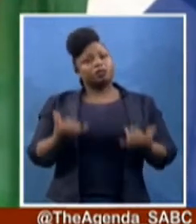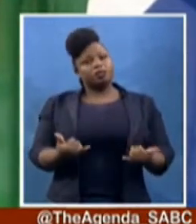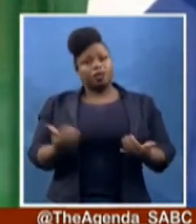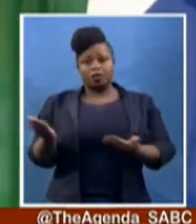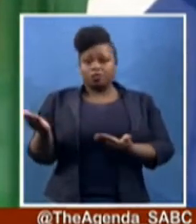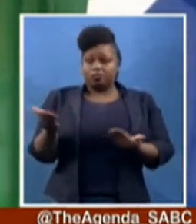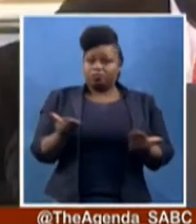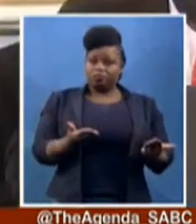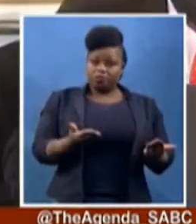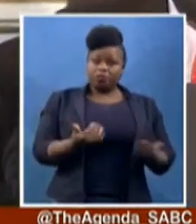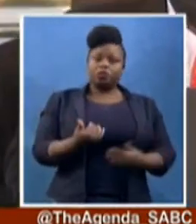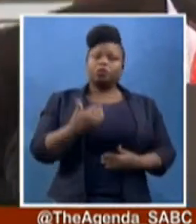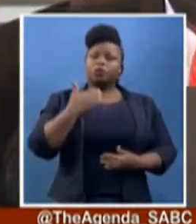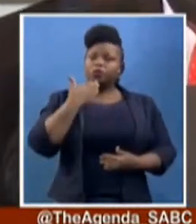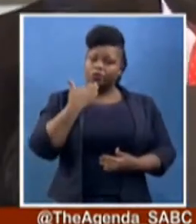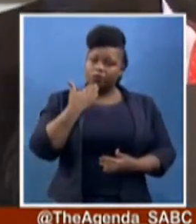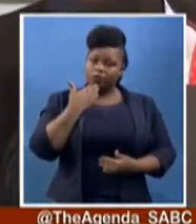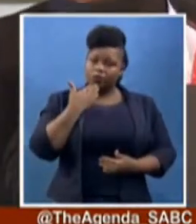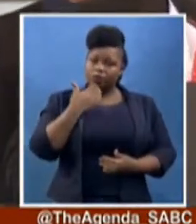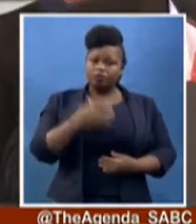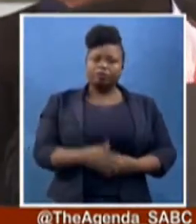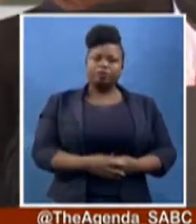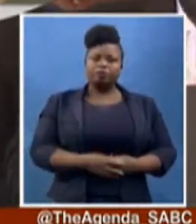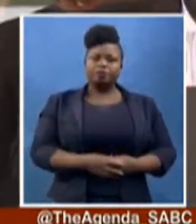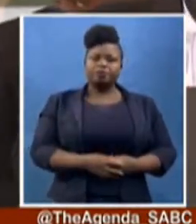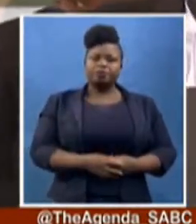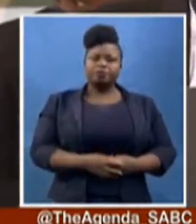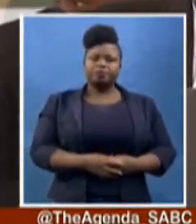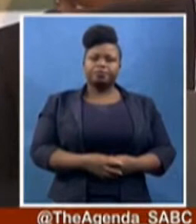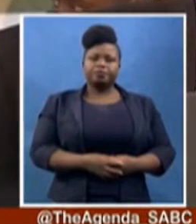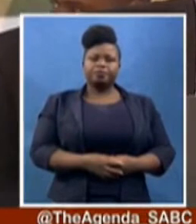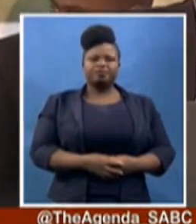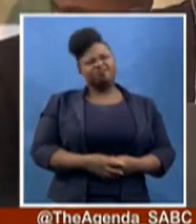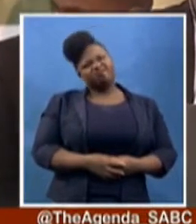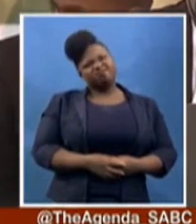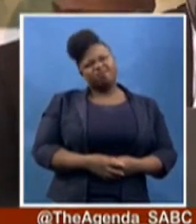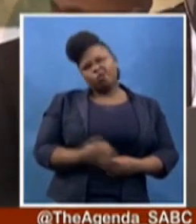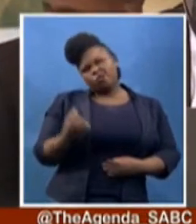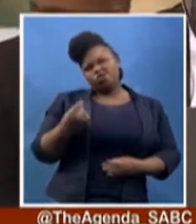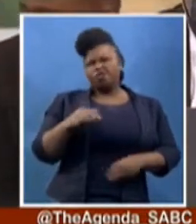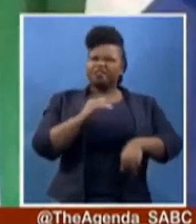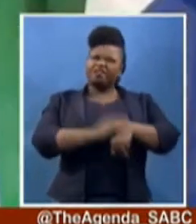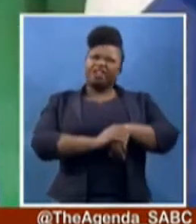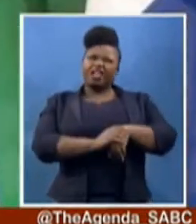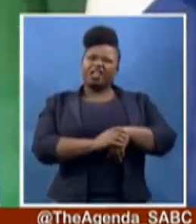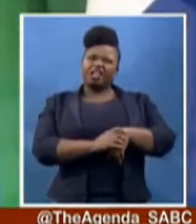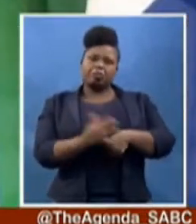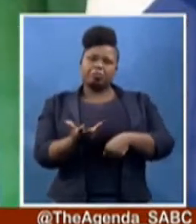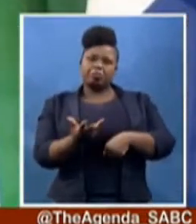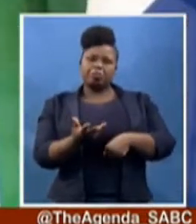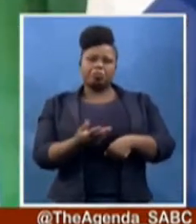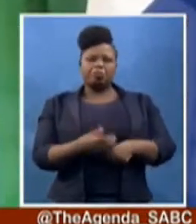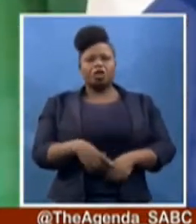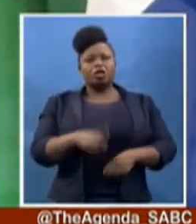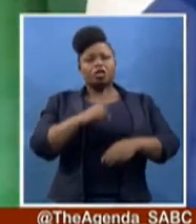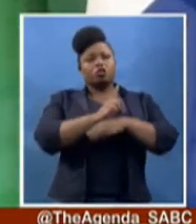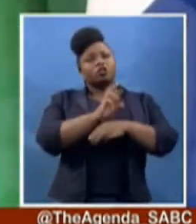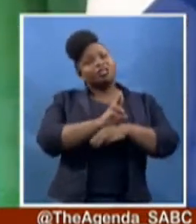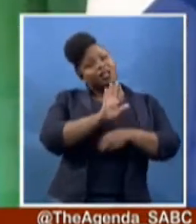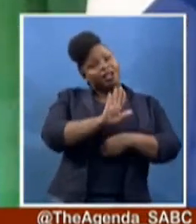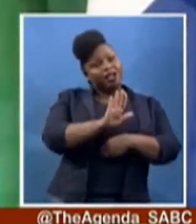one of the, should I say friend, a doctor from